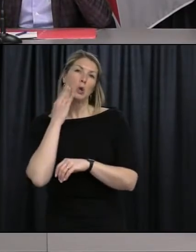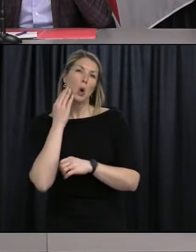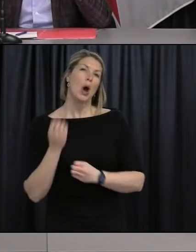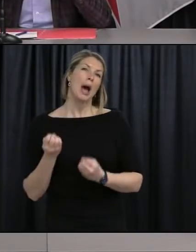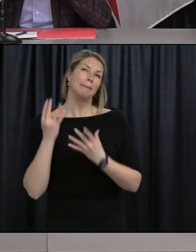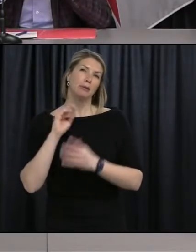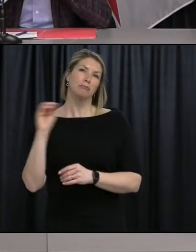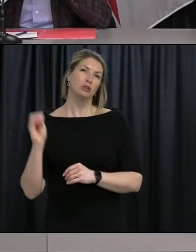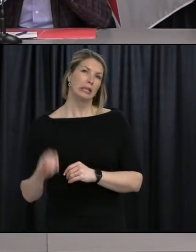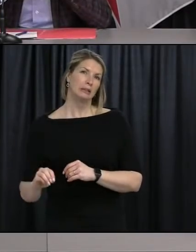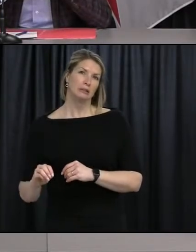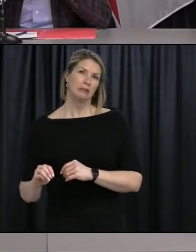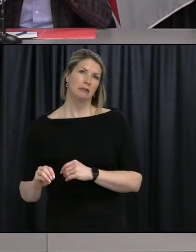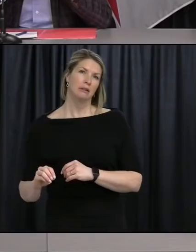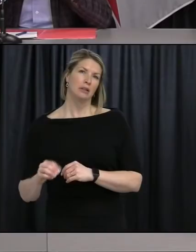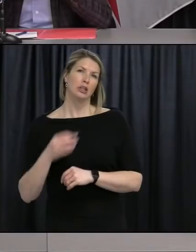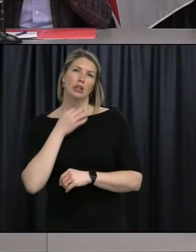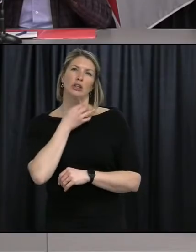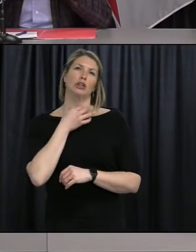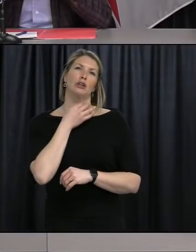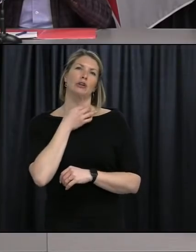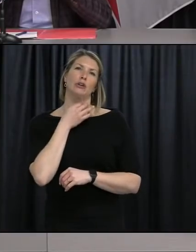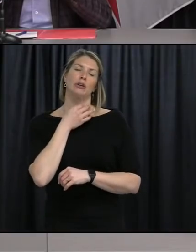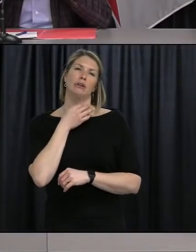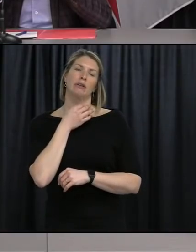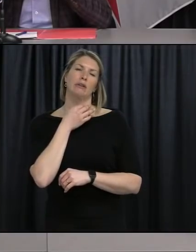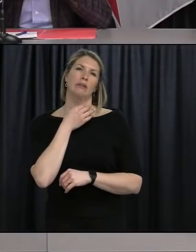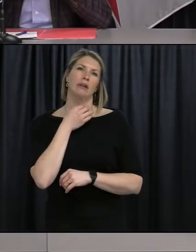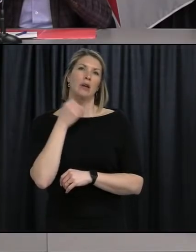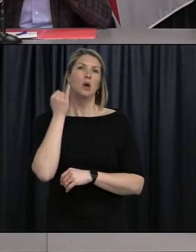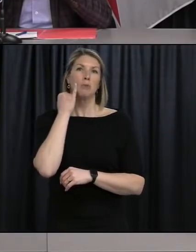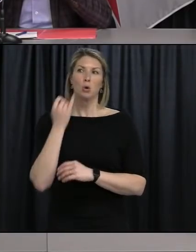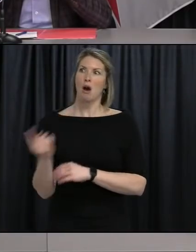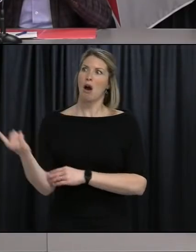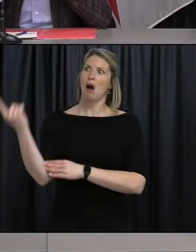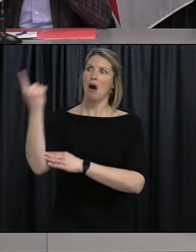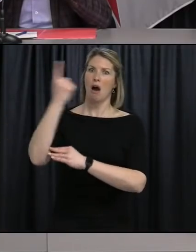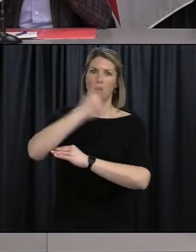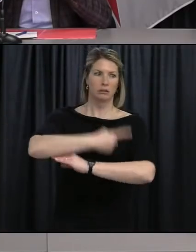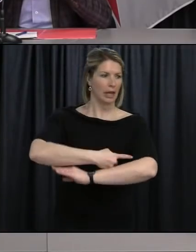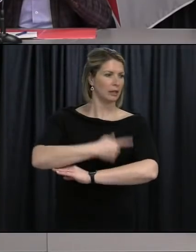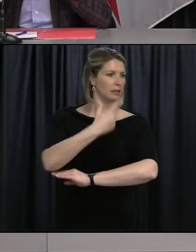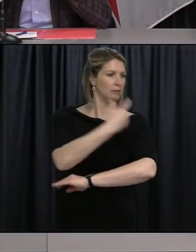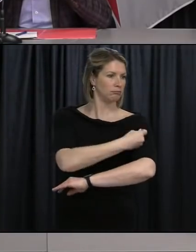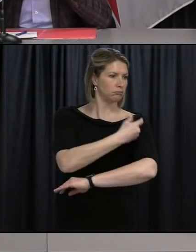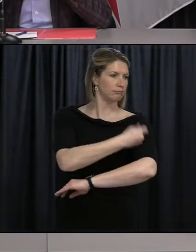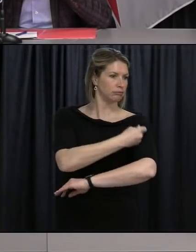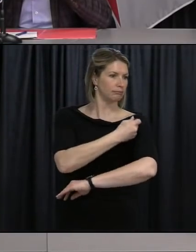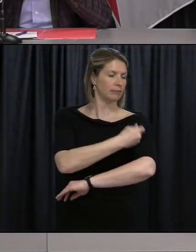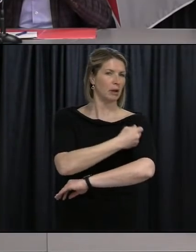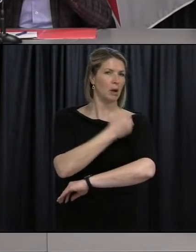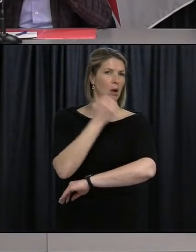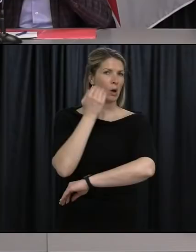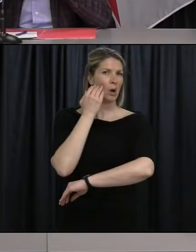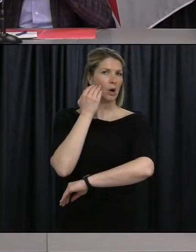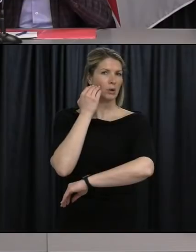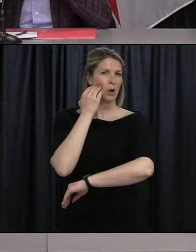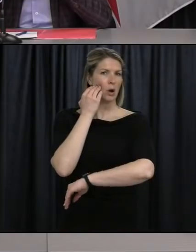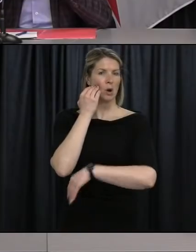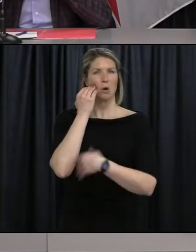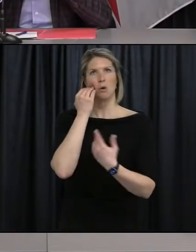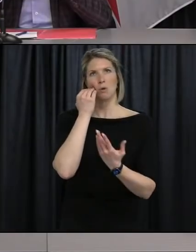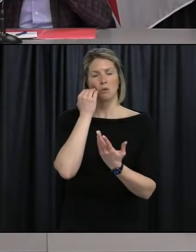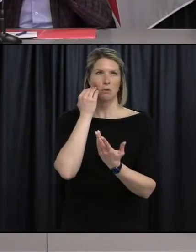what happens at the end of the day if there are a bunch of extra doses and because people didn't show up, for example? I know other provinces have